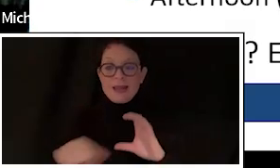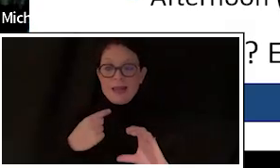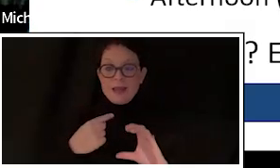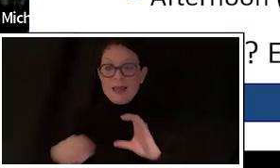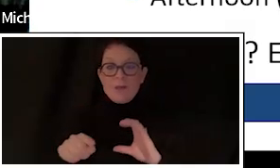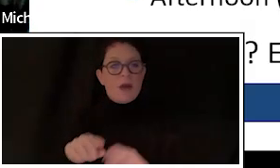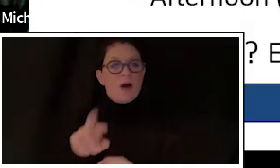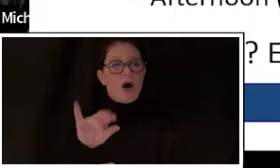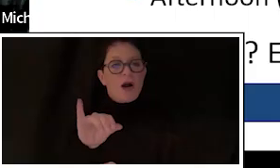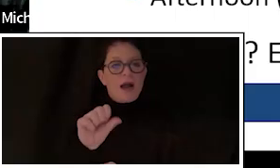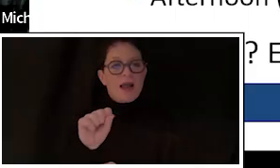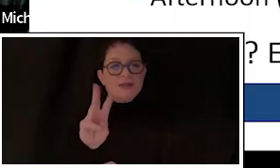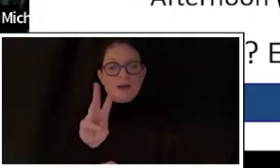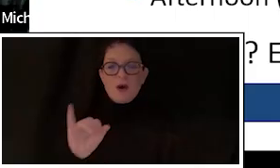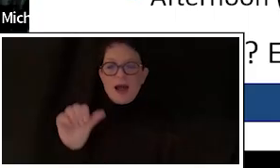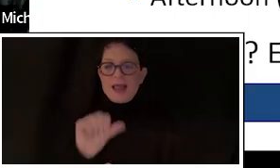email